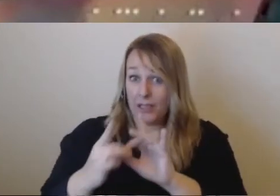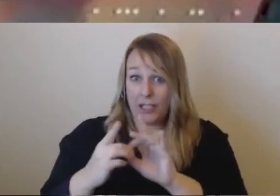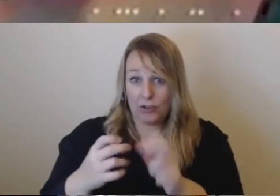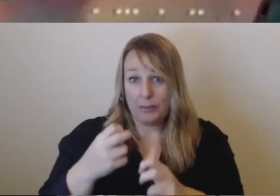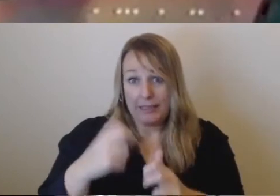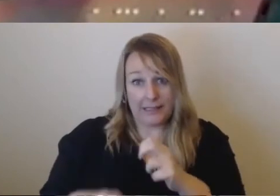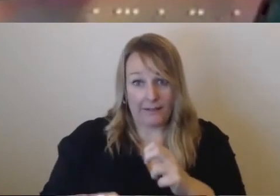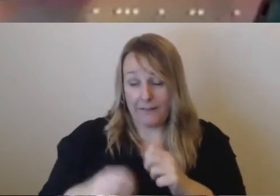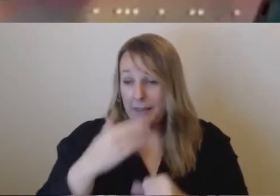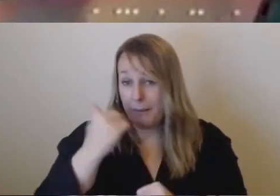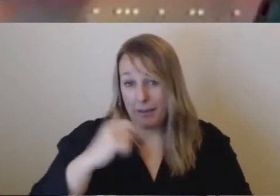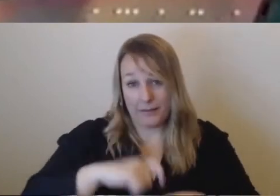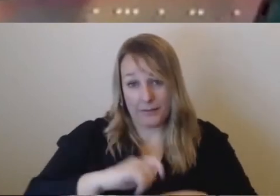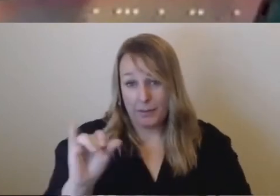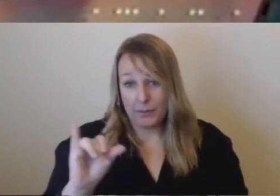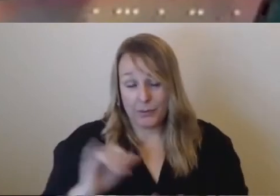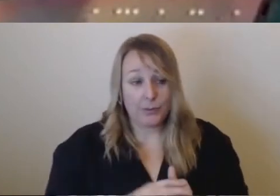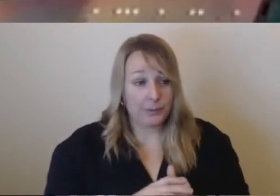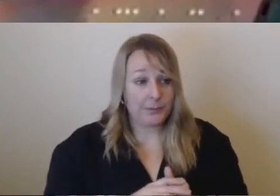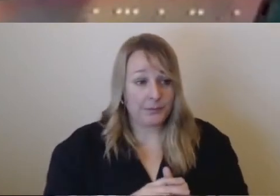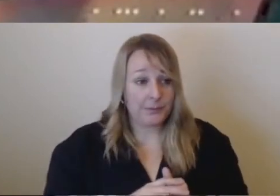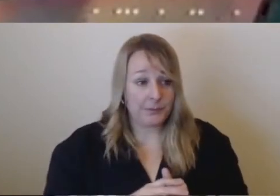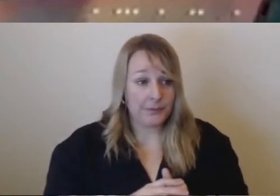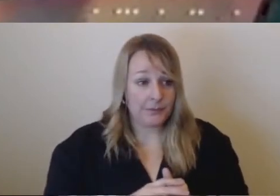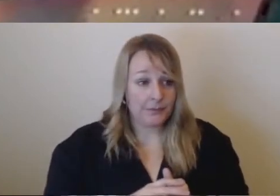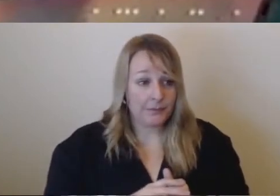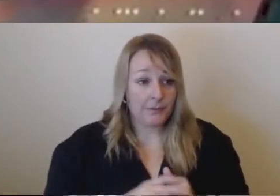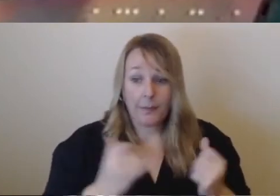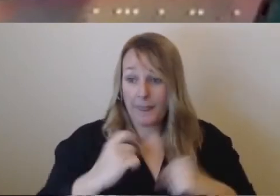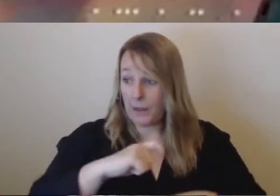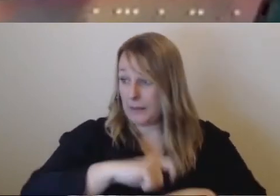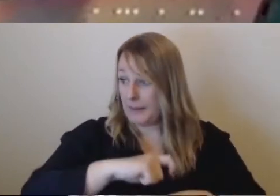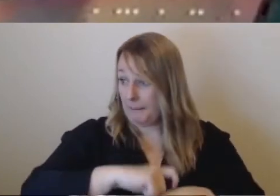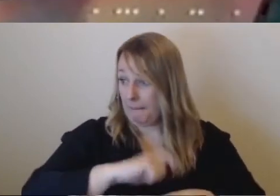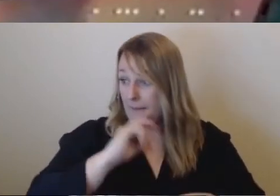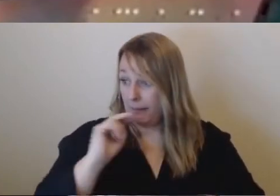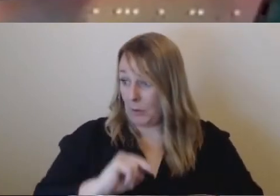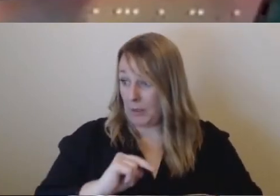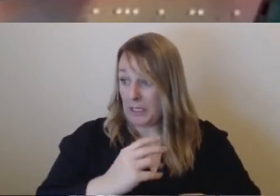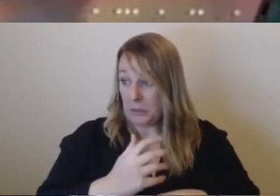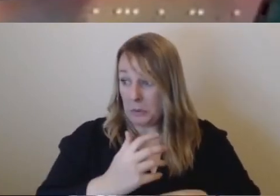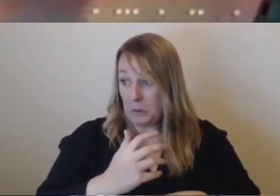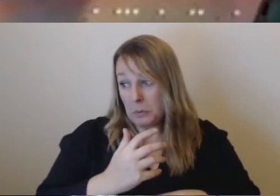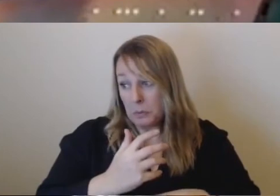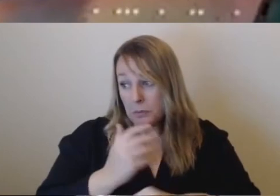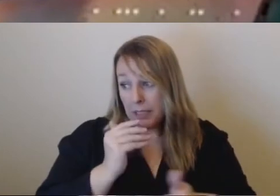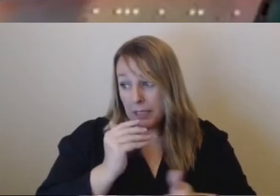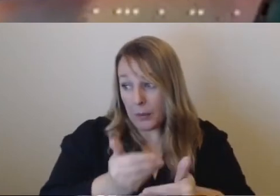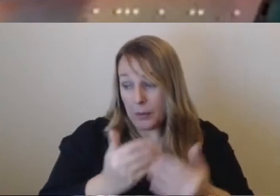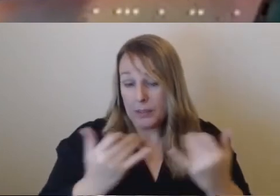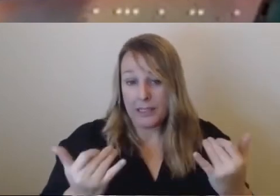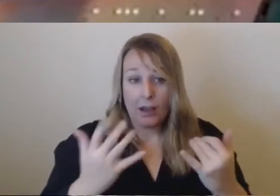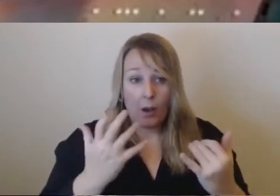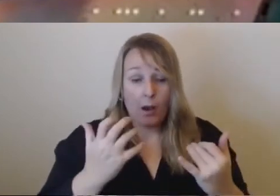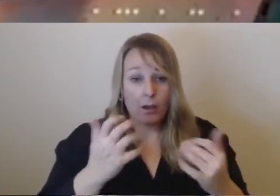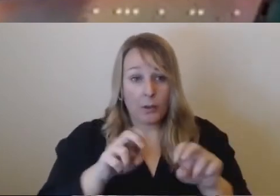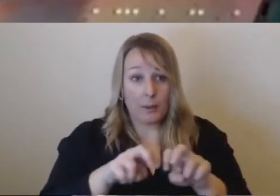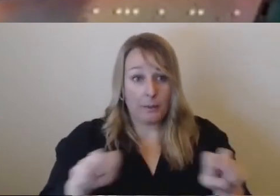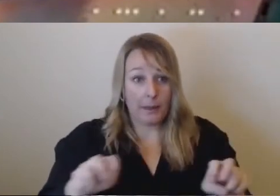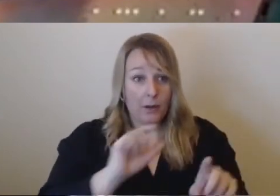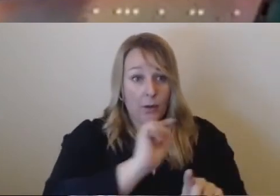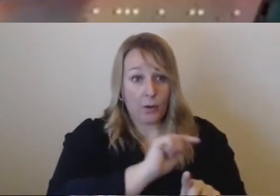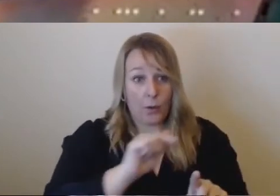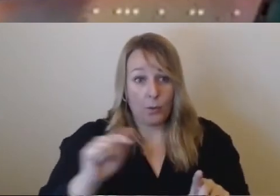times. So we're running out of time. So I guess I want to go through the panel and starting with Cesar and then Don and then